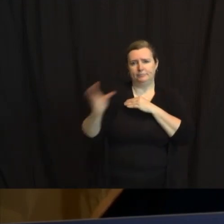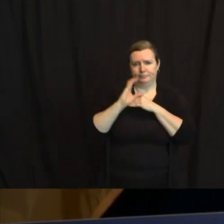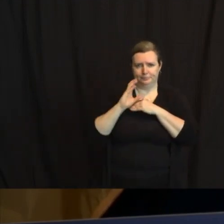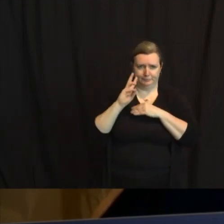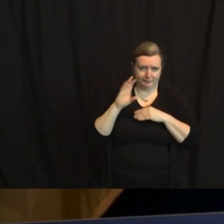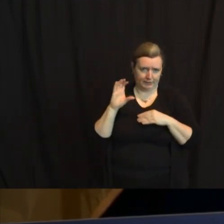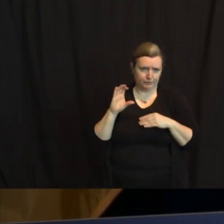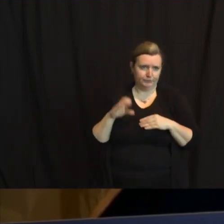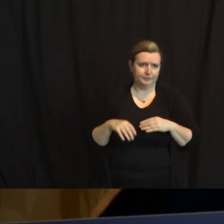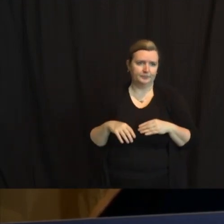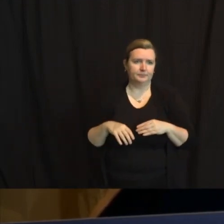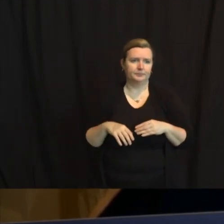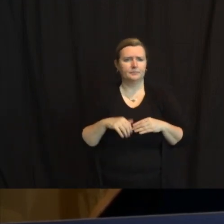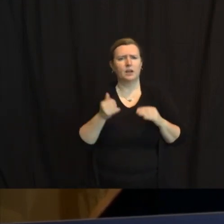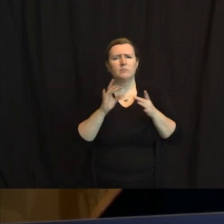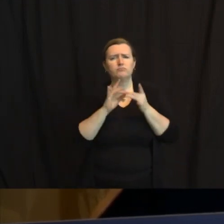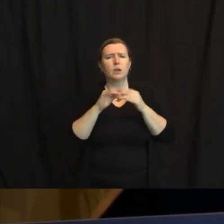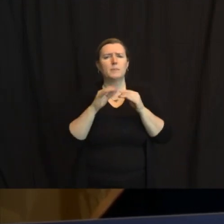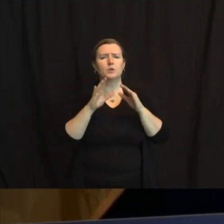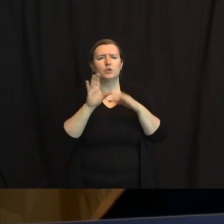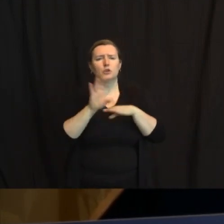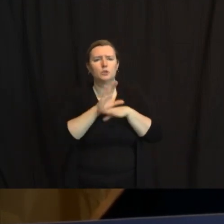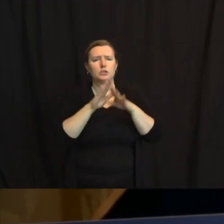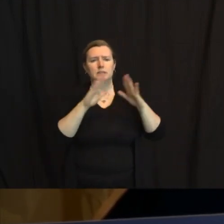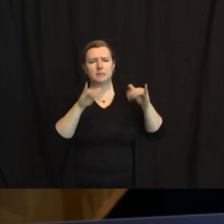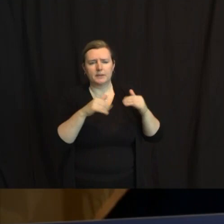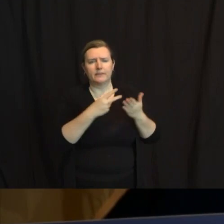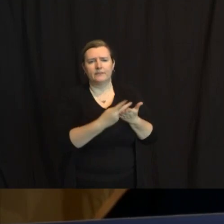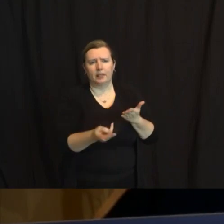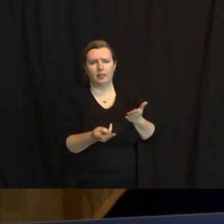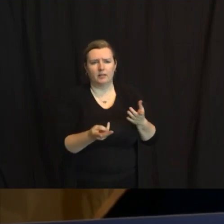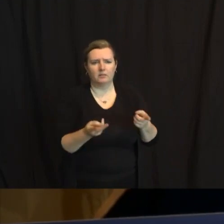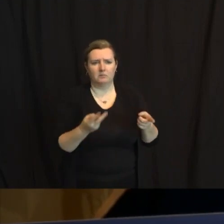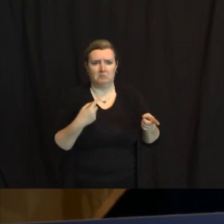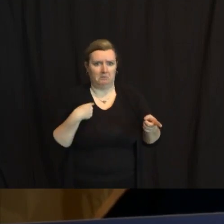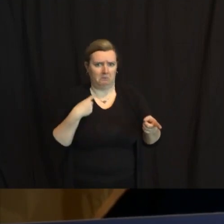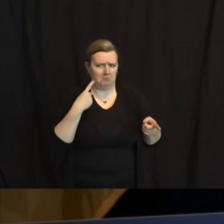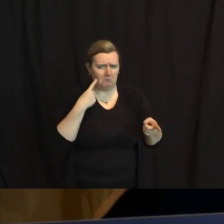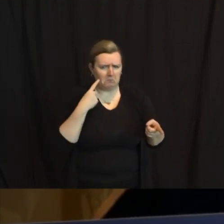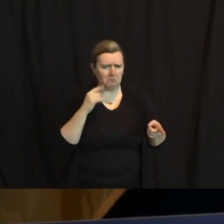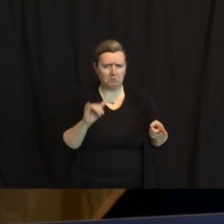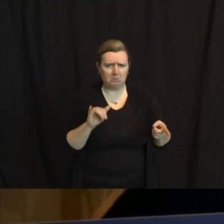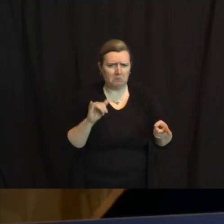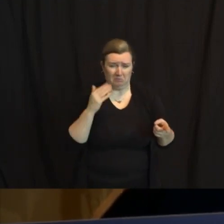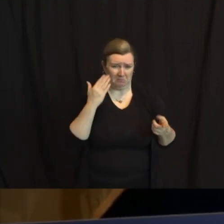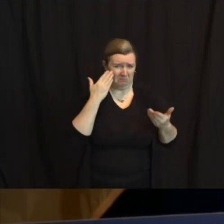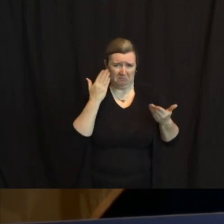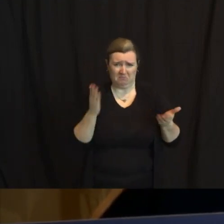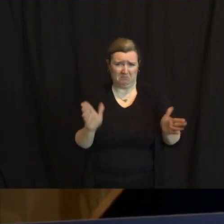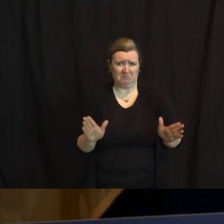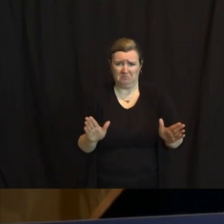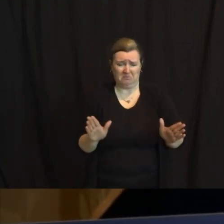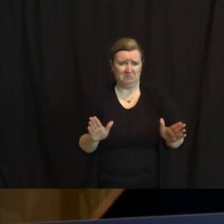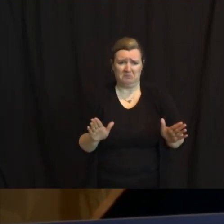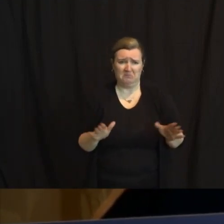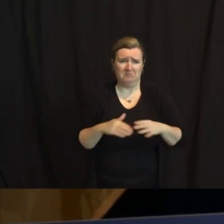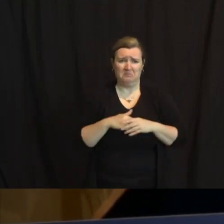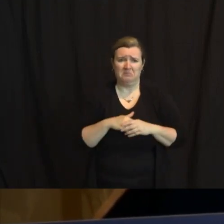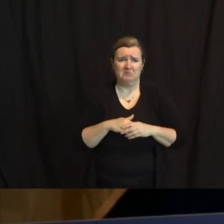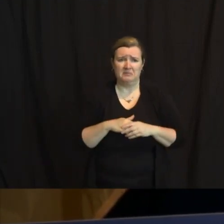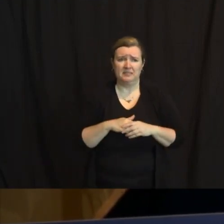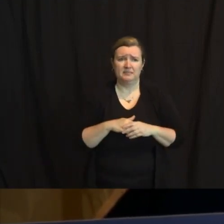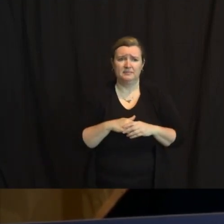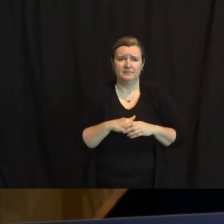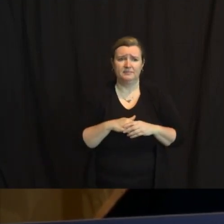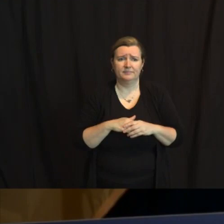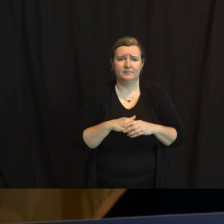that one at all, and I think I've heard them all. So I don't know if that's somebody's specific system. And usually the one good thing about getting so many calls